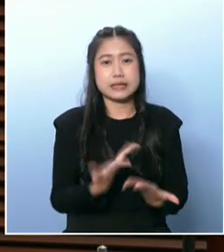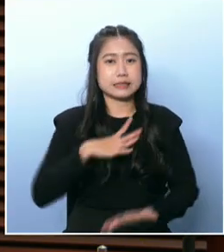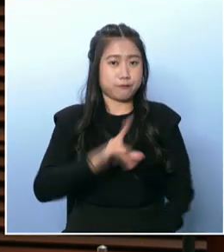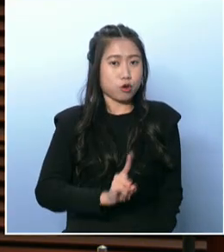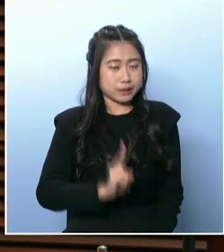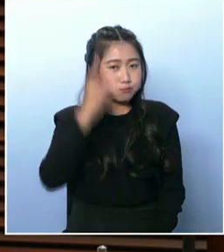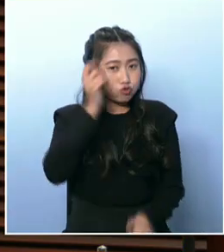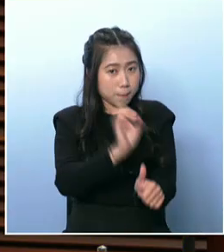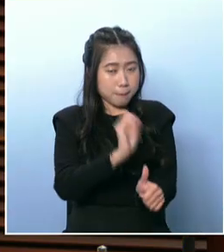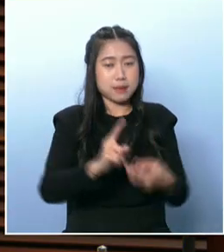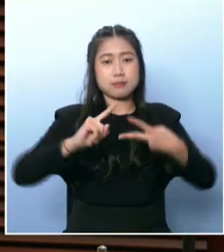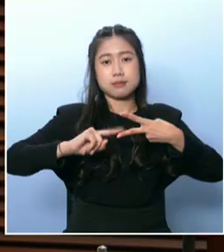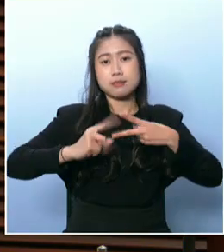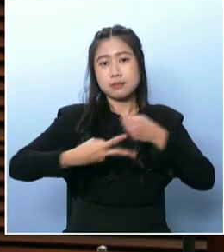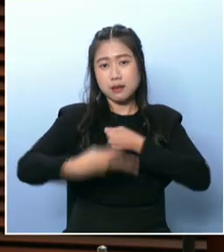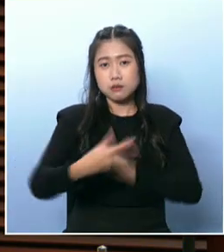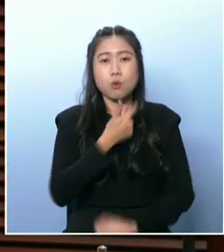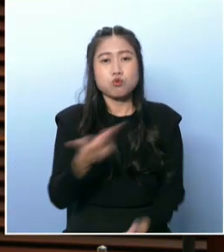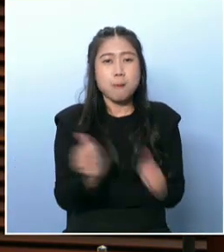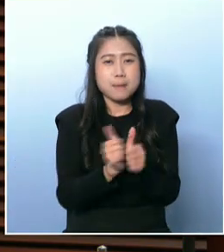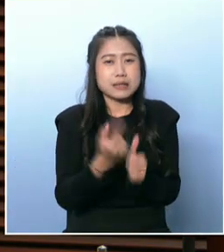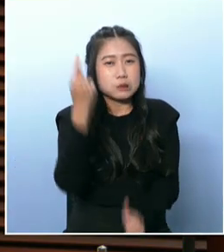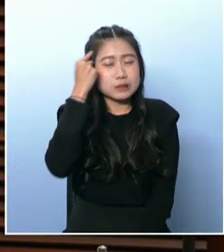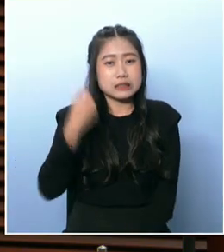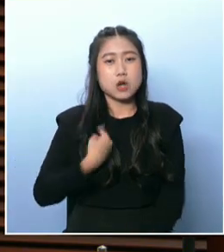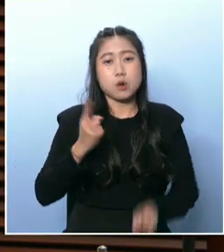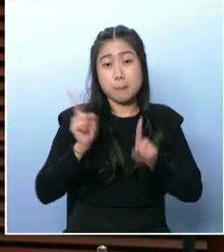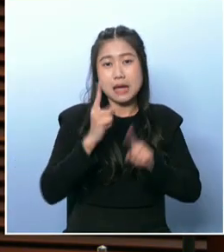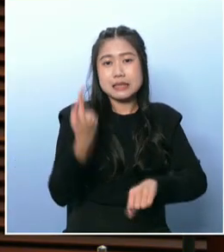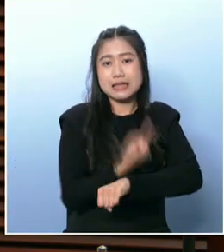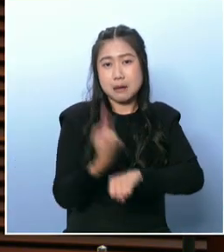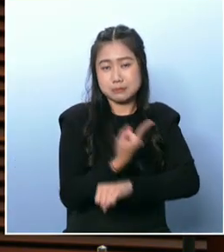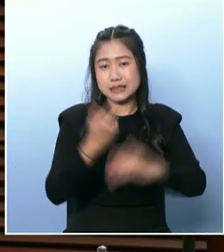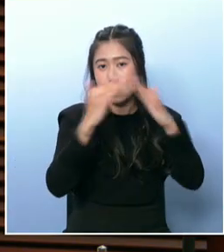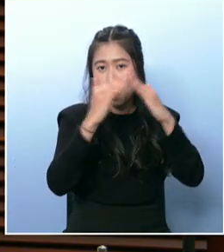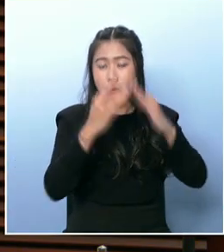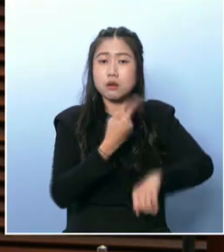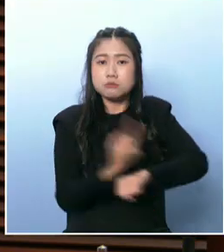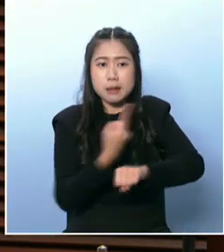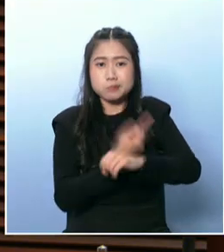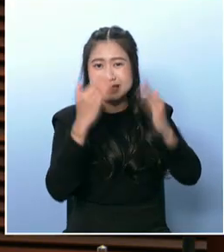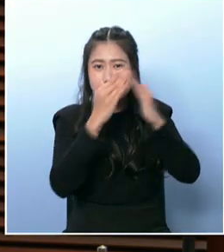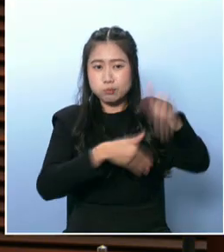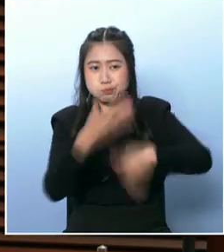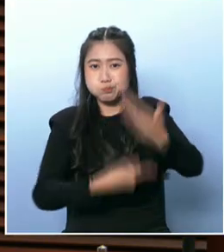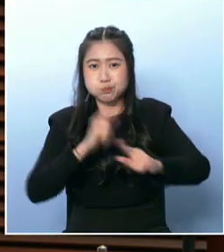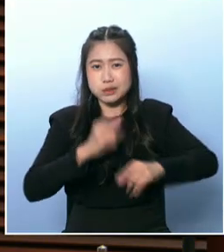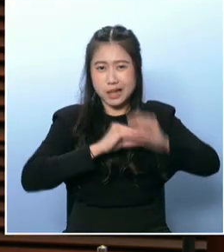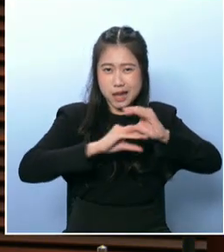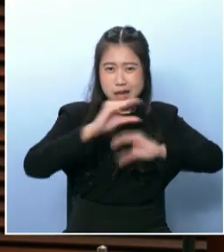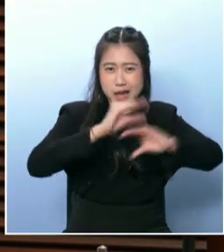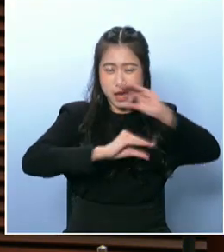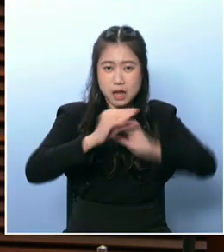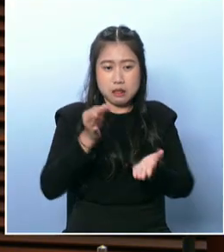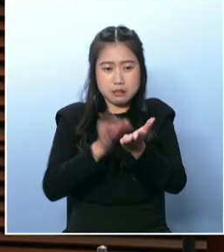room to purchase more of such home premises? As we all know, I am concerned about transitional